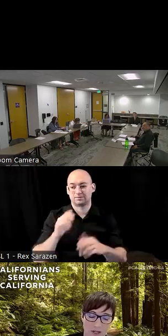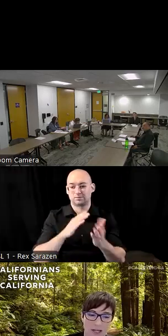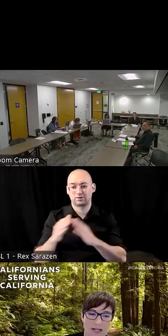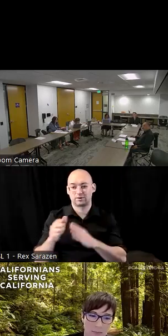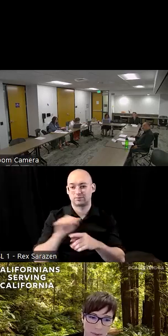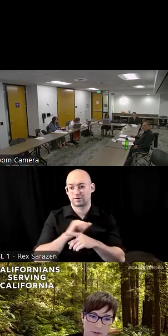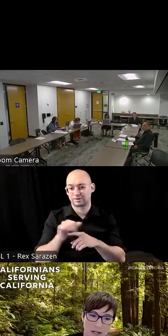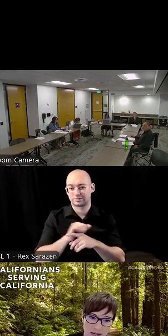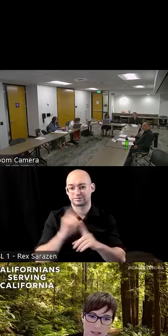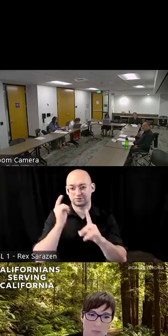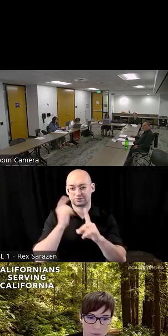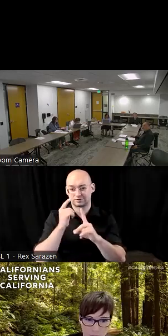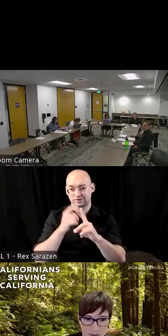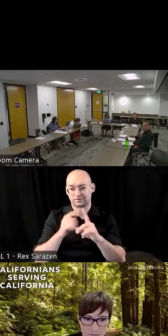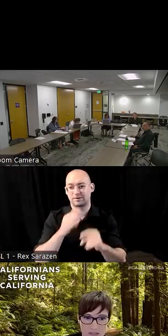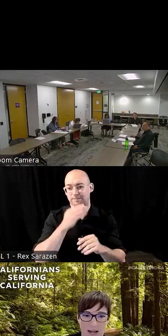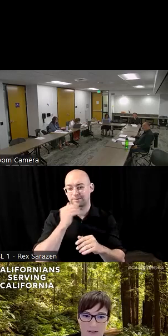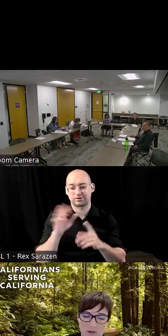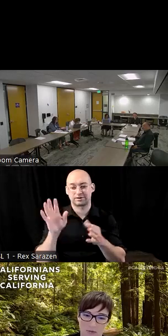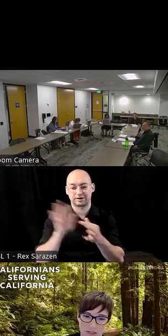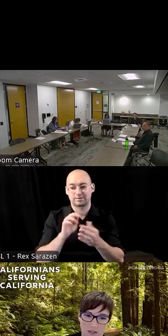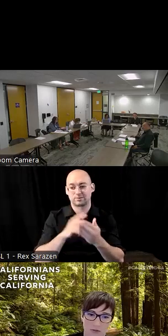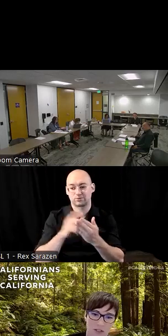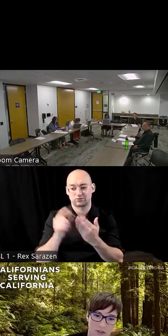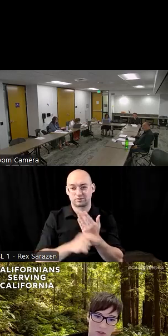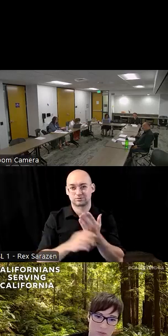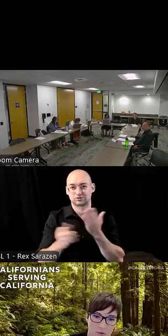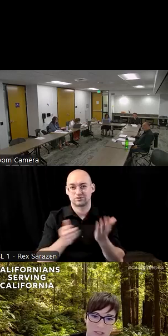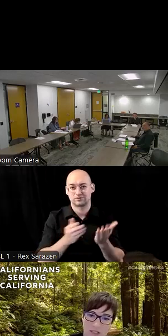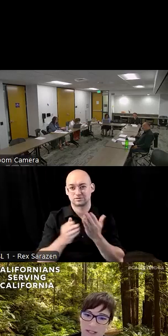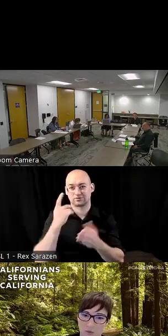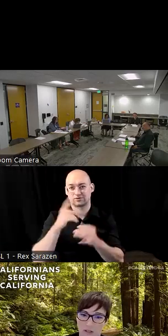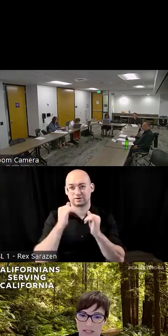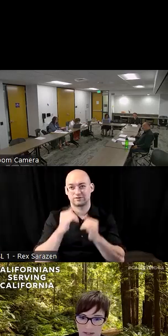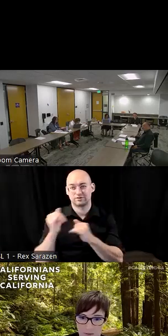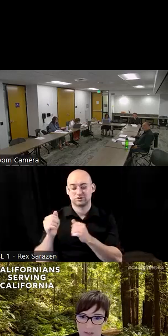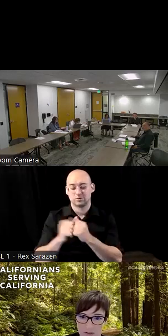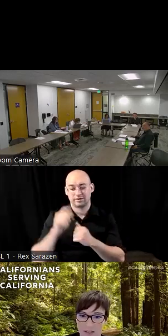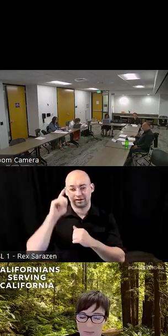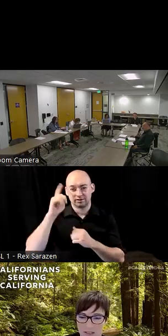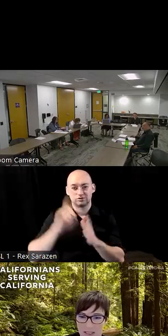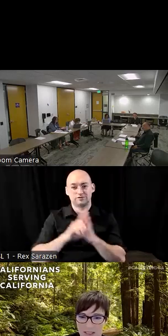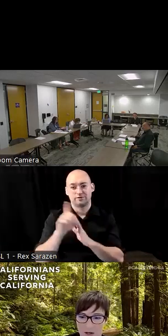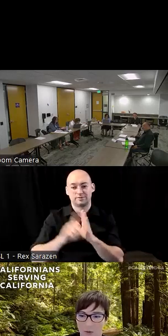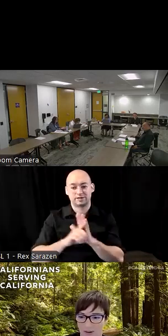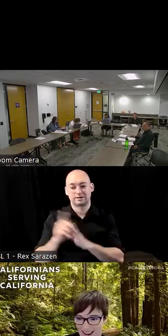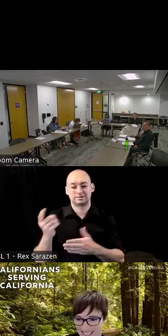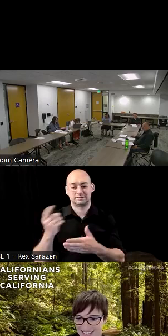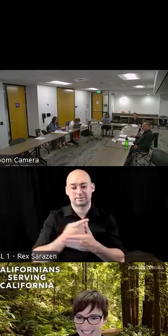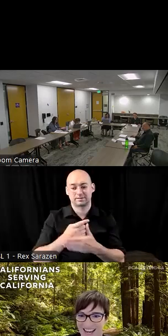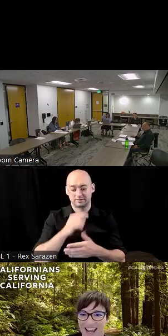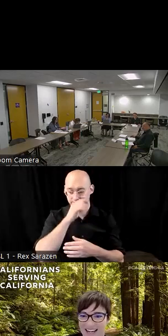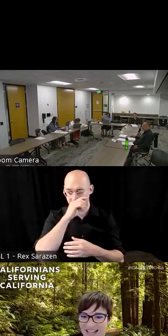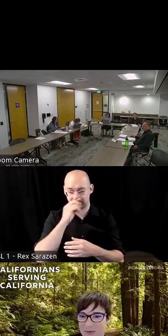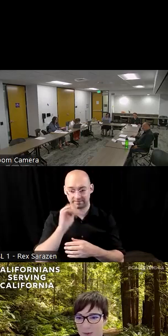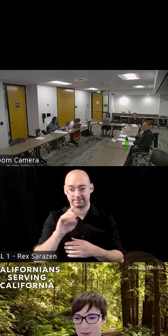objective to better connect programs and services for individuals with intellectual and developmental disabilities, or